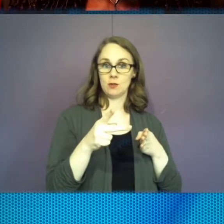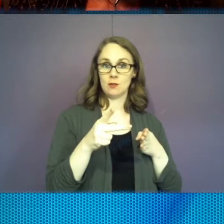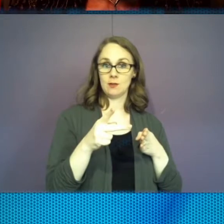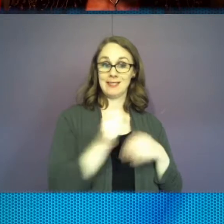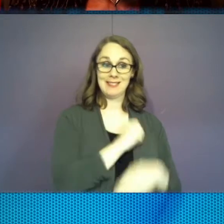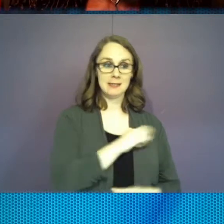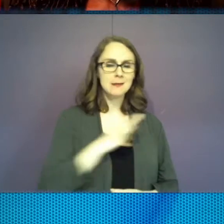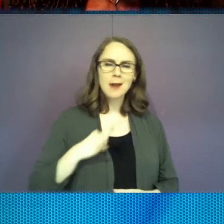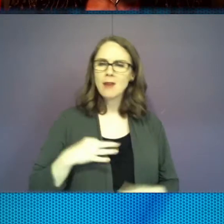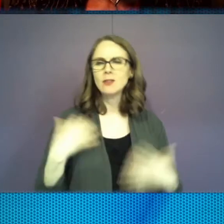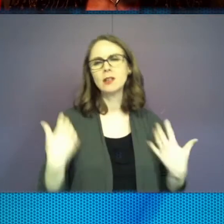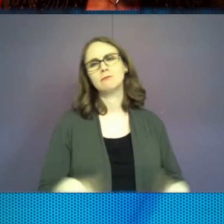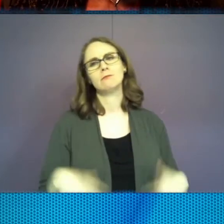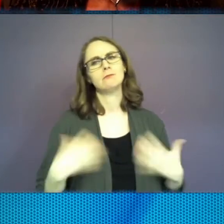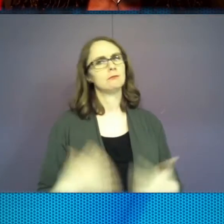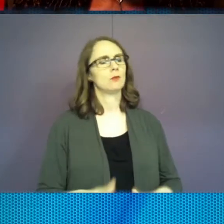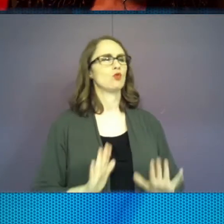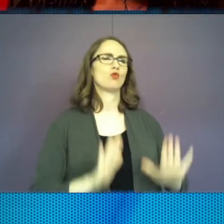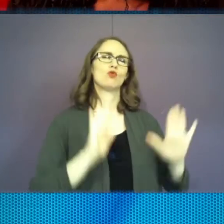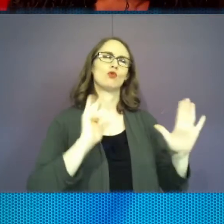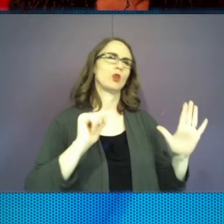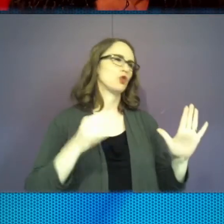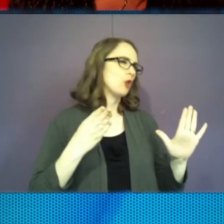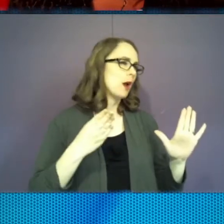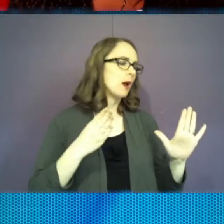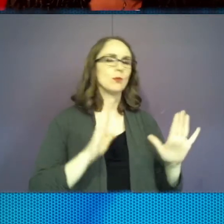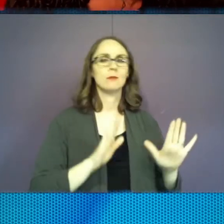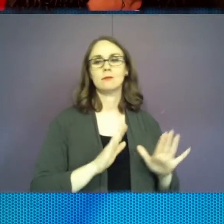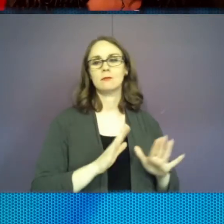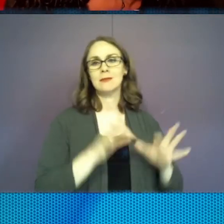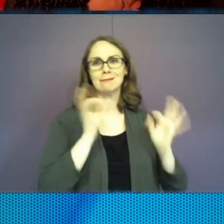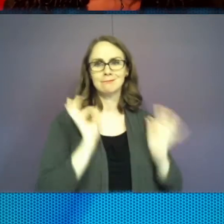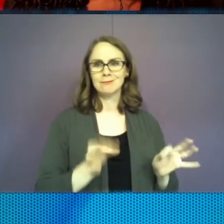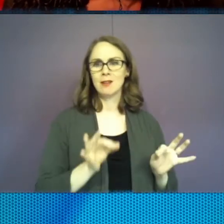staff. It's a great job and a great experience that